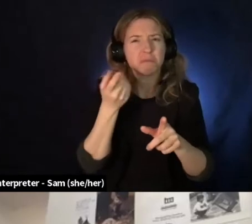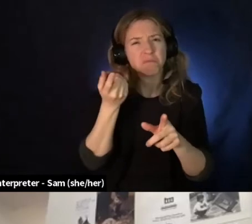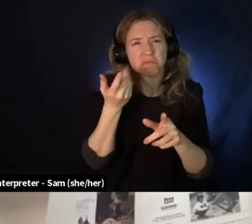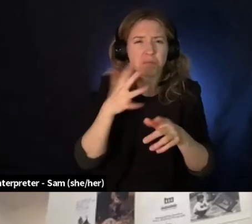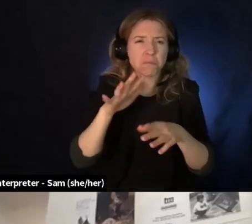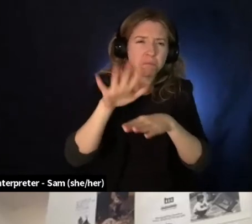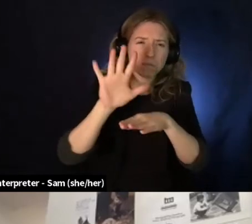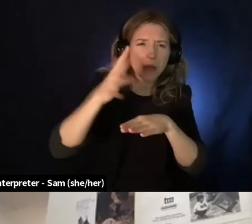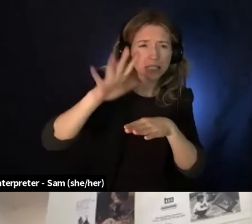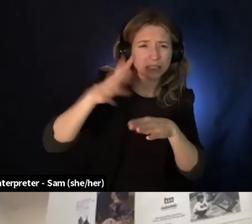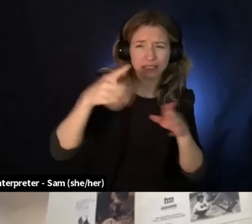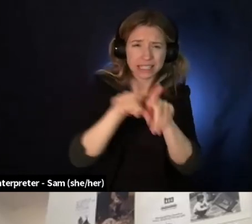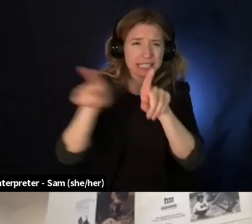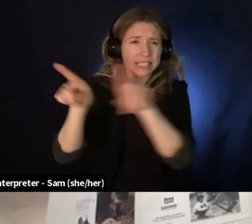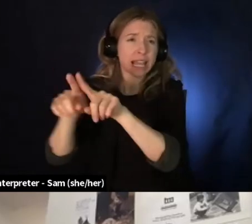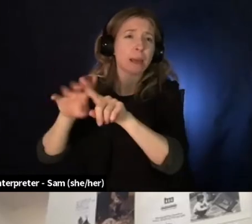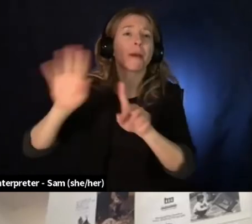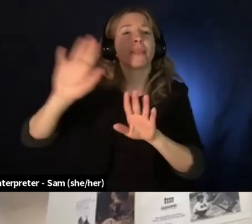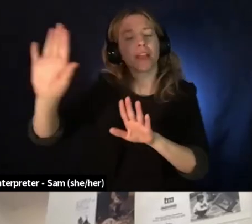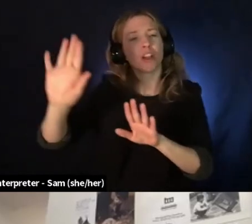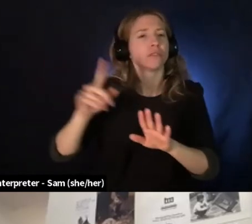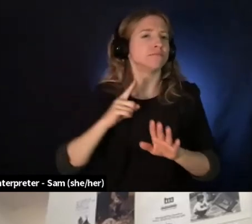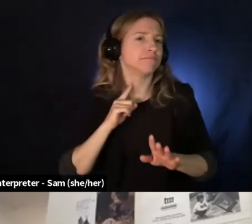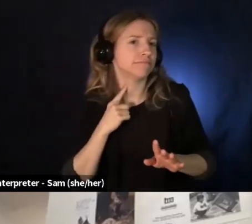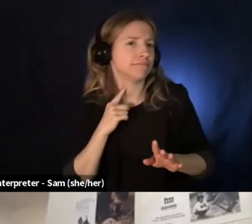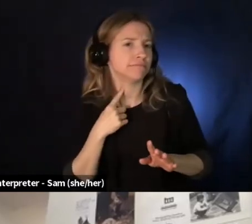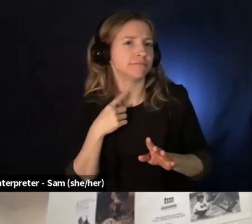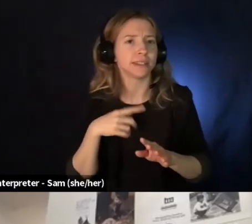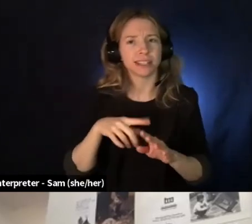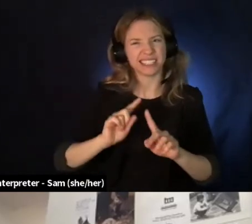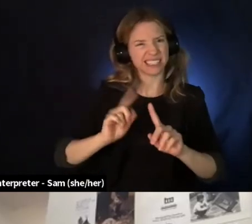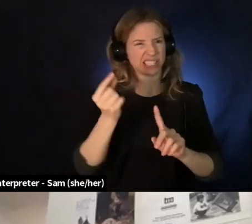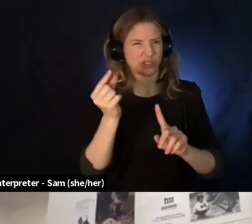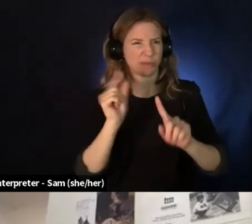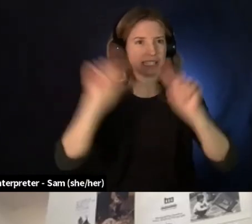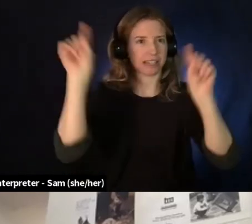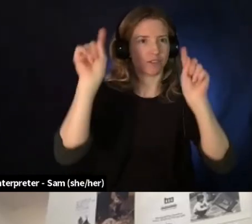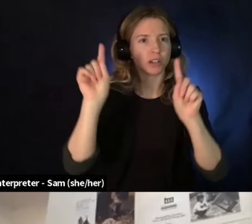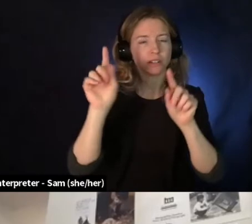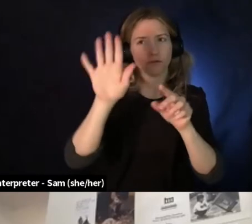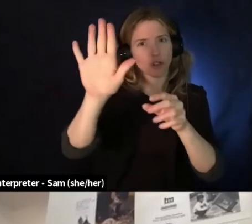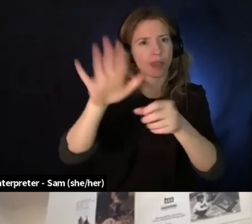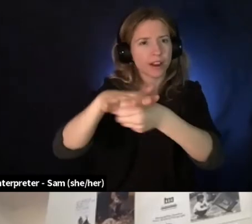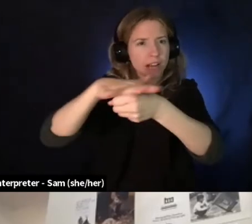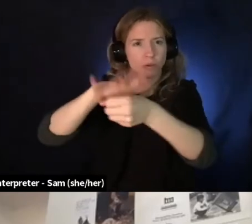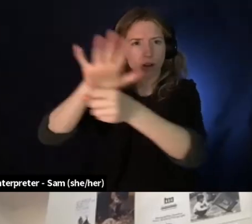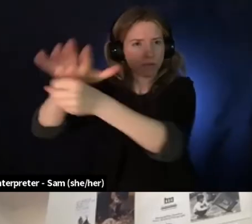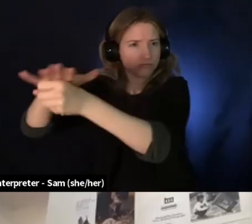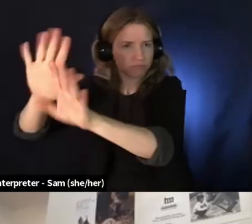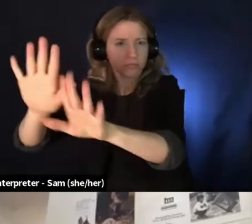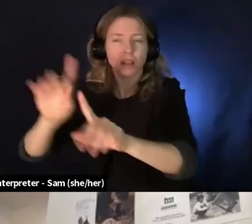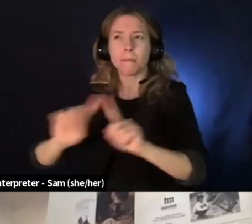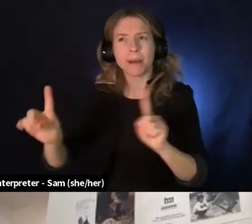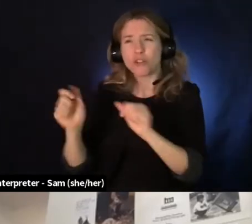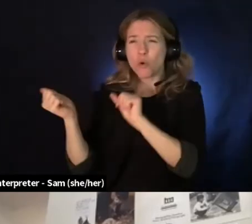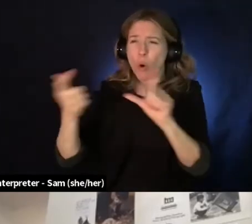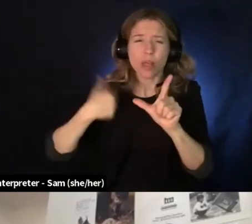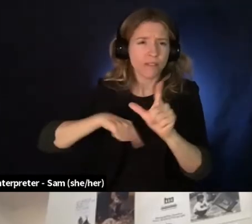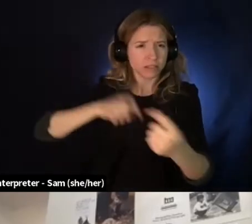their particular areas, because we were all united here. However, if you go